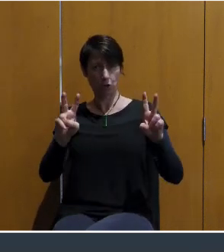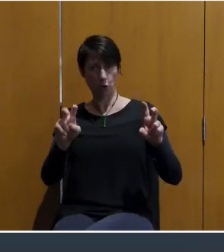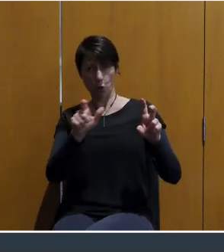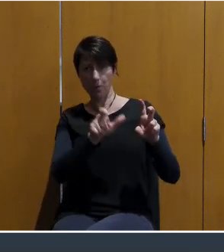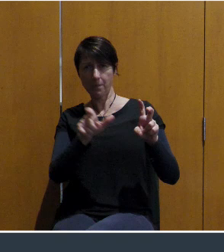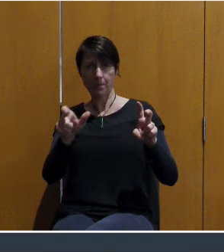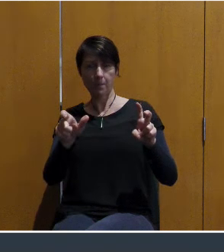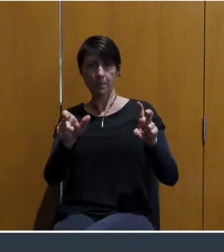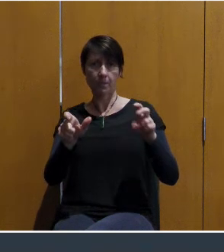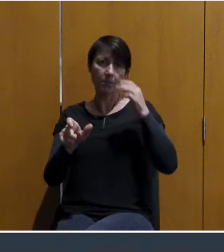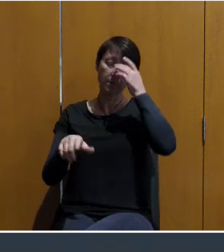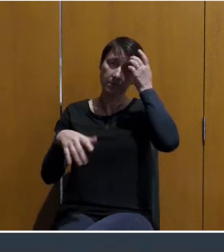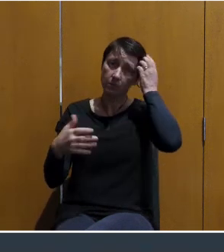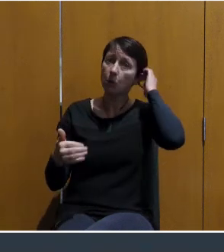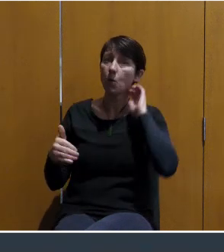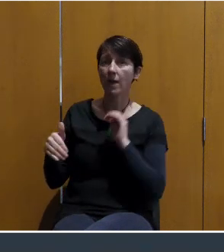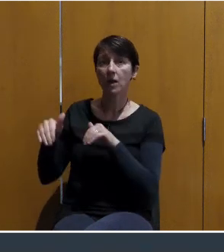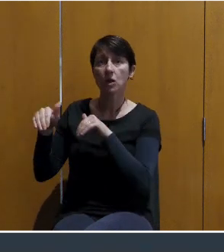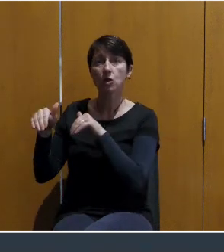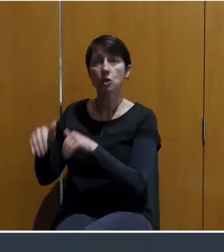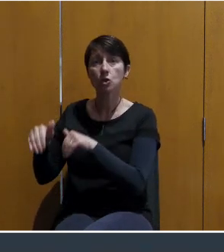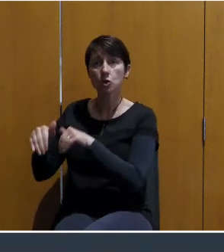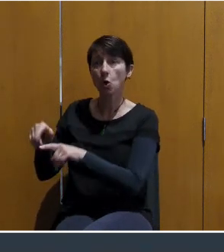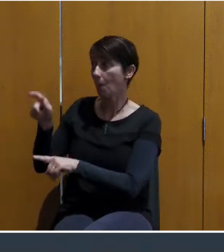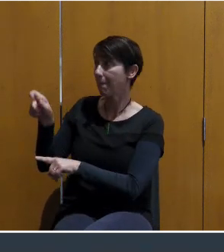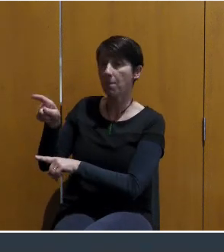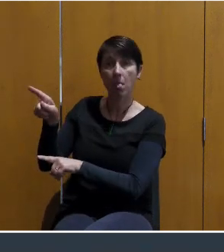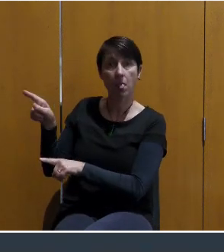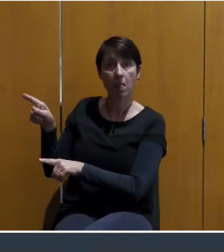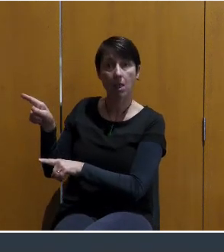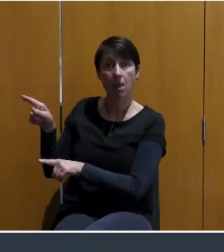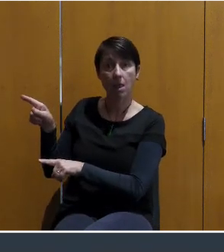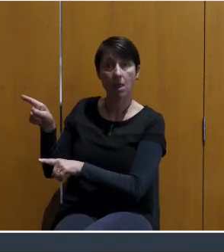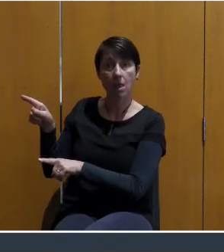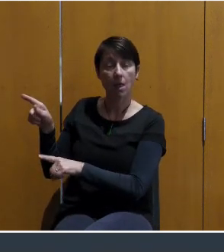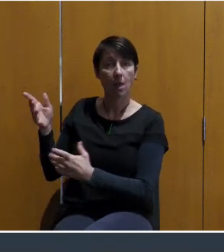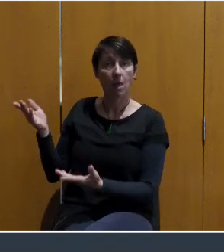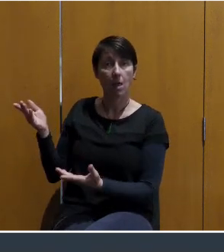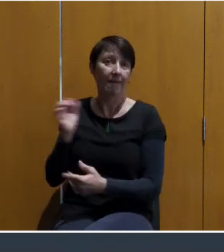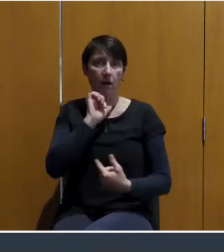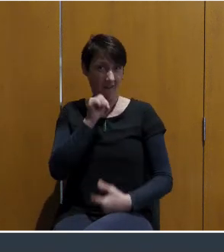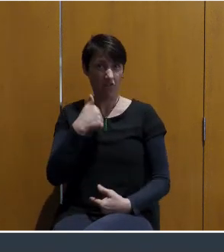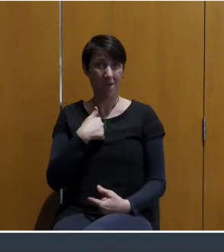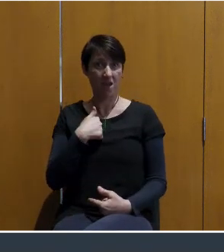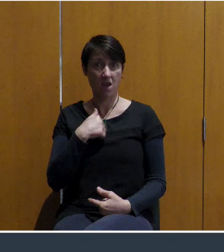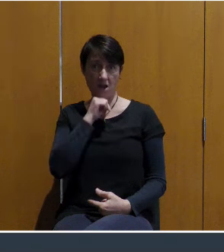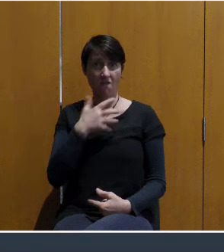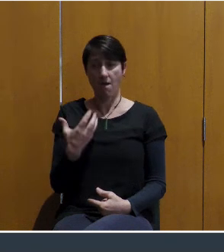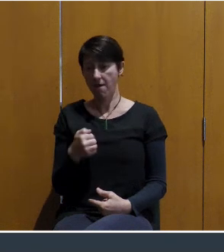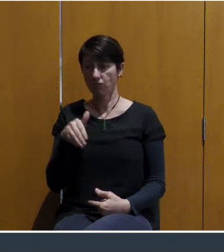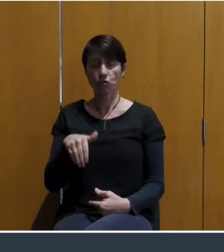or enabling dog owners, for example. What does that mean to me as a dog owner if I'm walking through this,